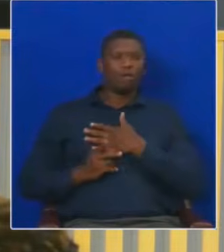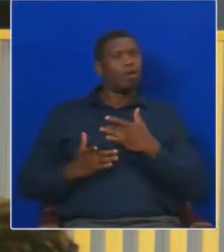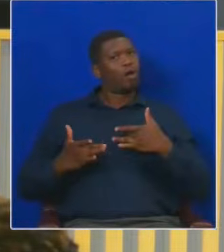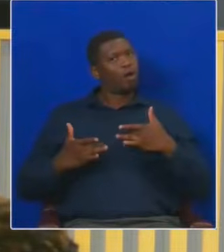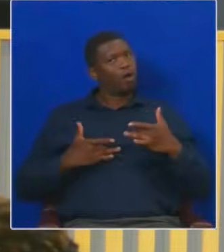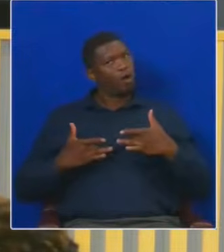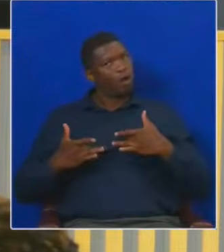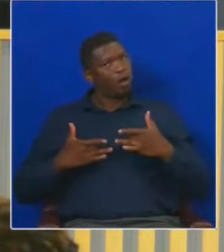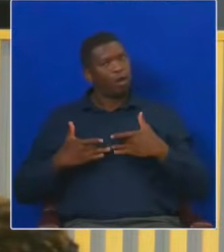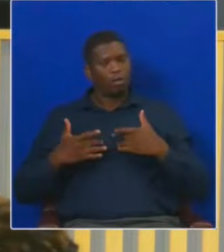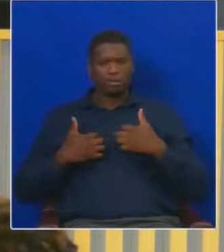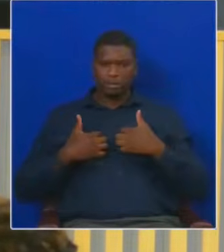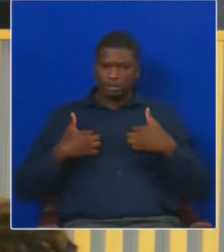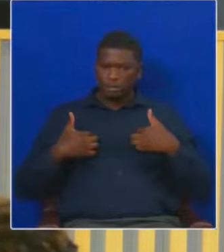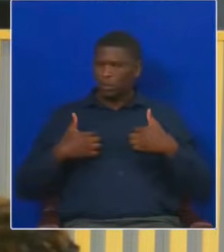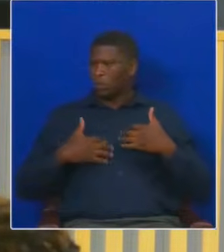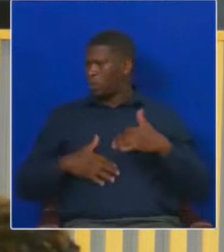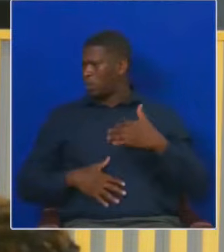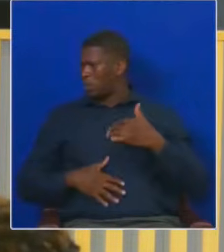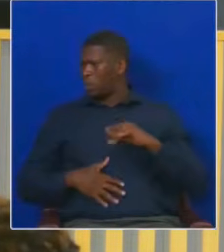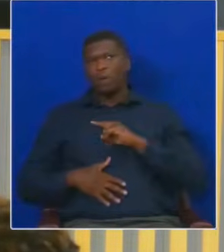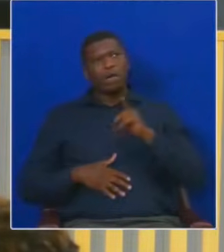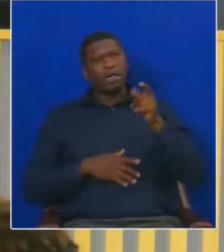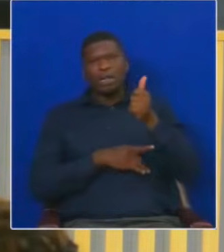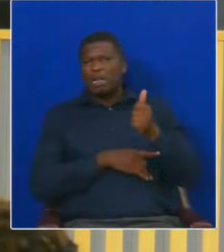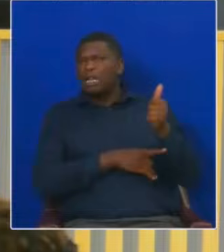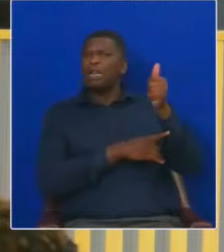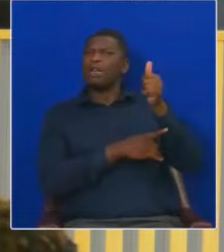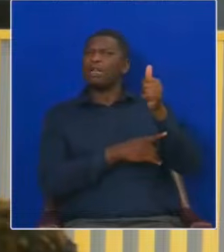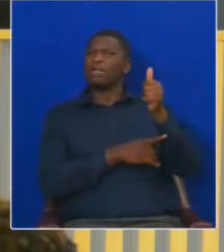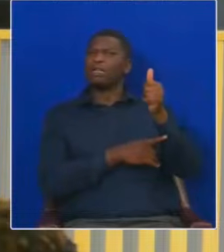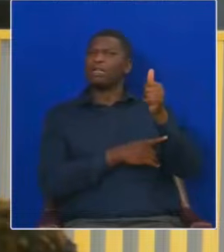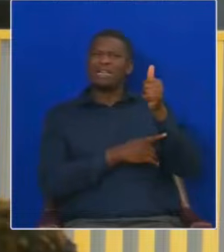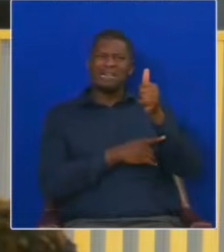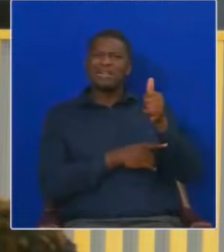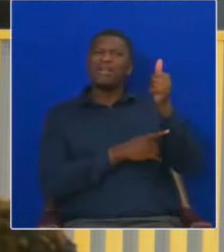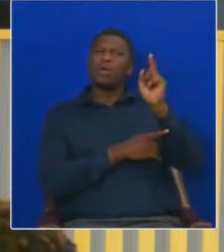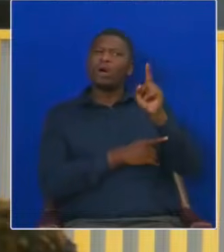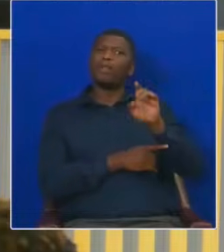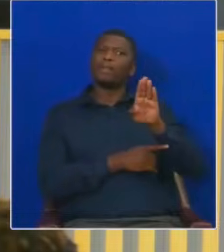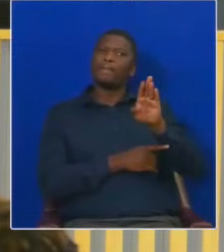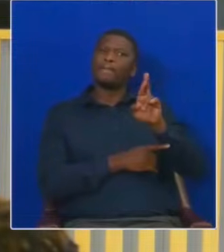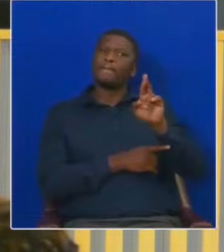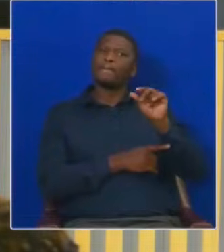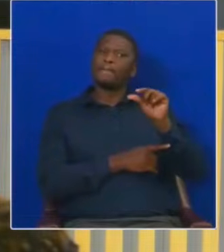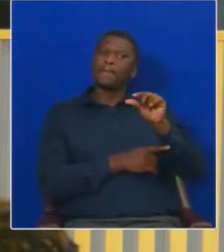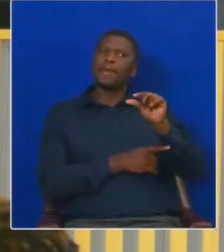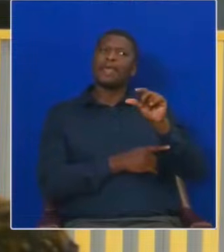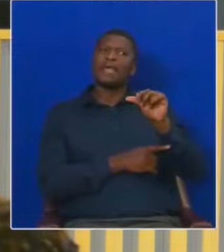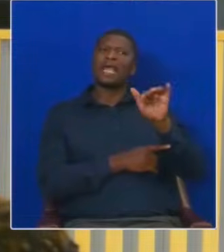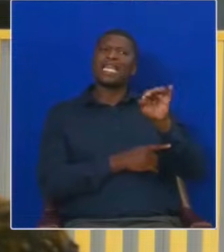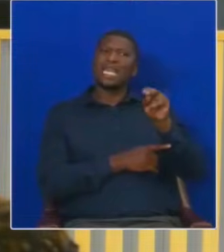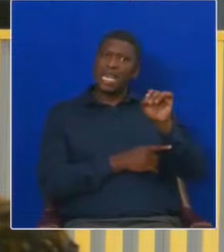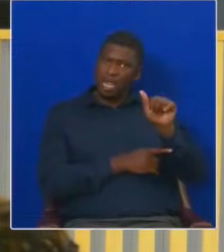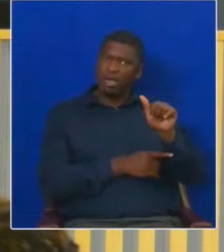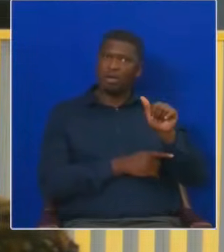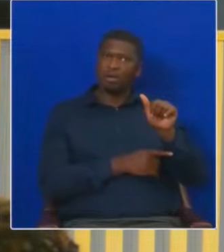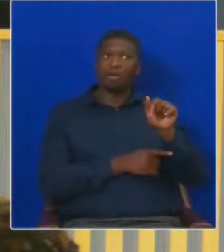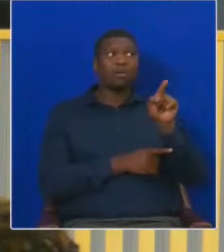brigadier came to the prison driving in a motor